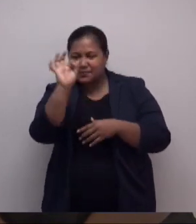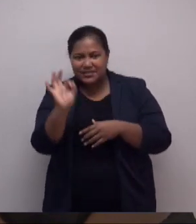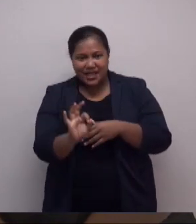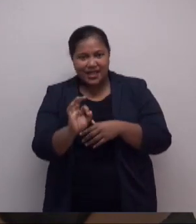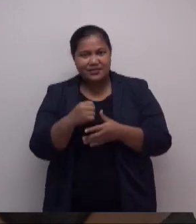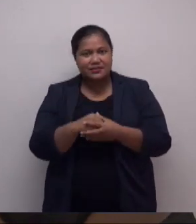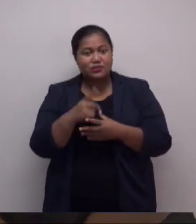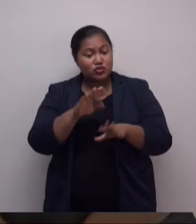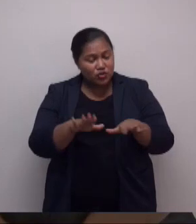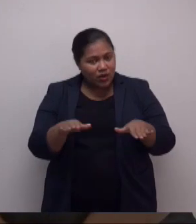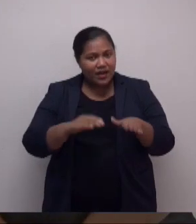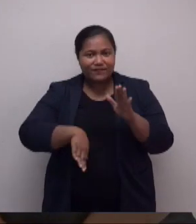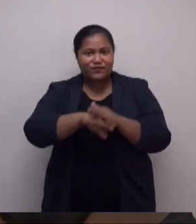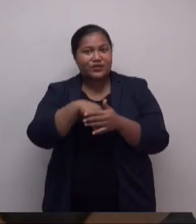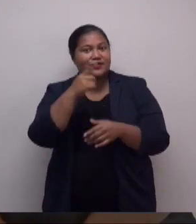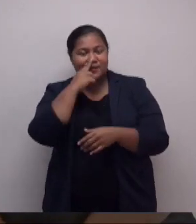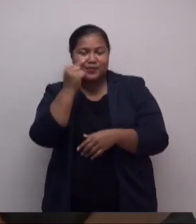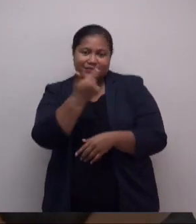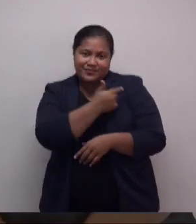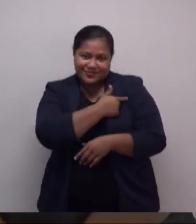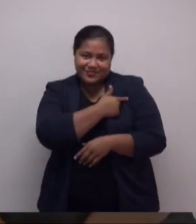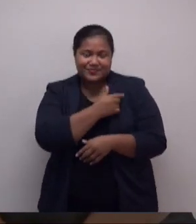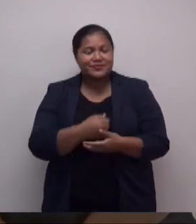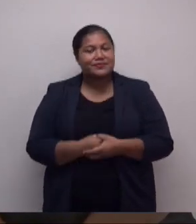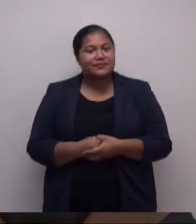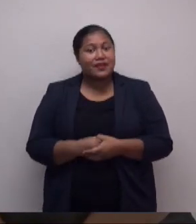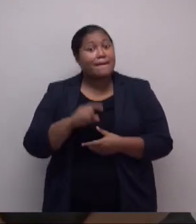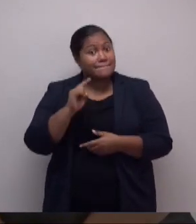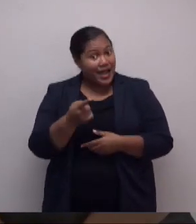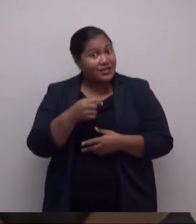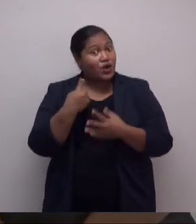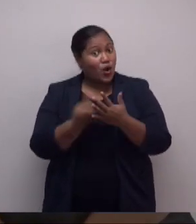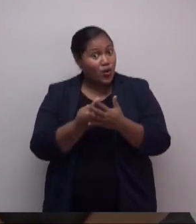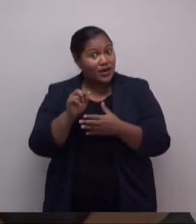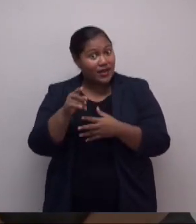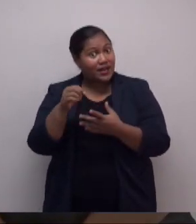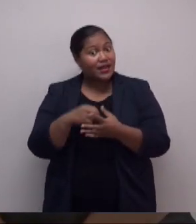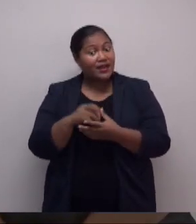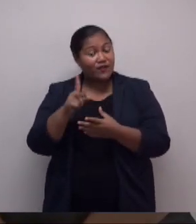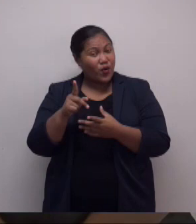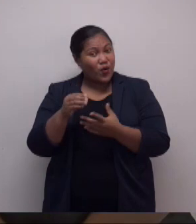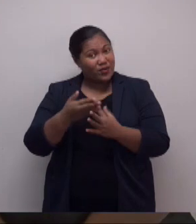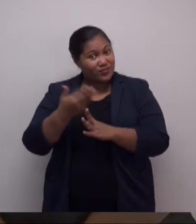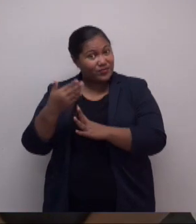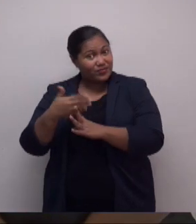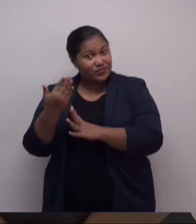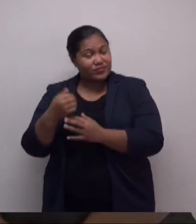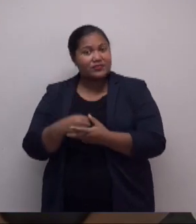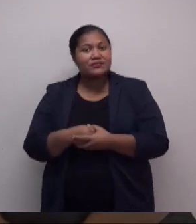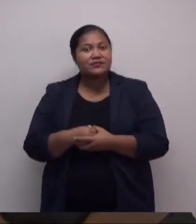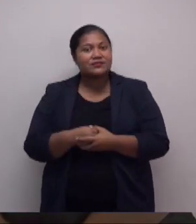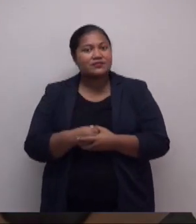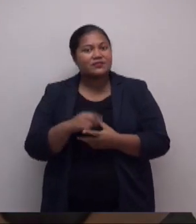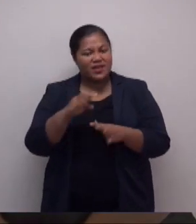to children and to fully vaccinated adults. The only exceptions to this relaxation are taverns